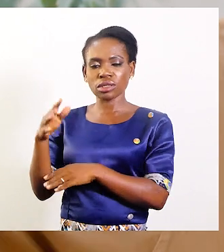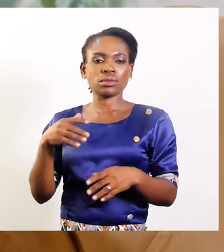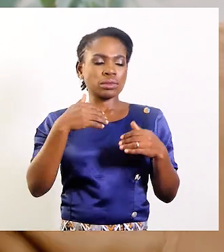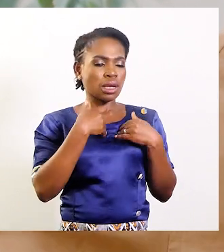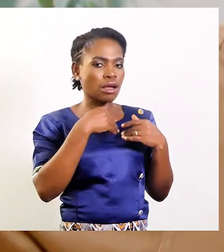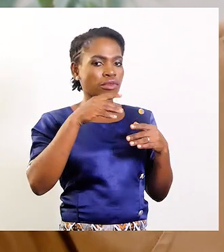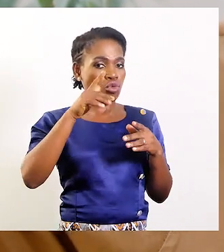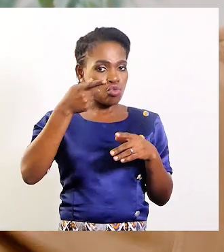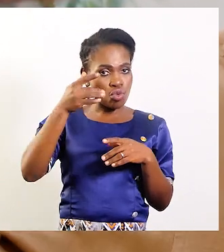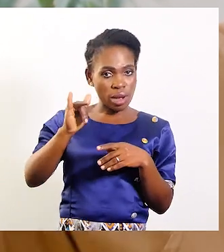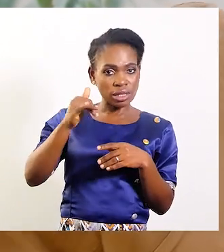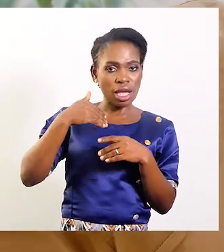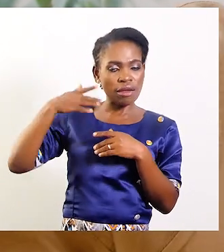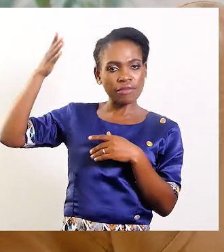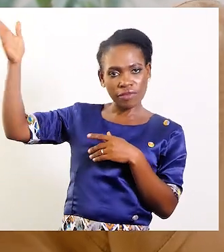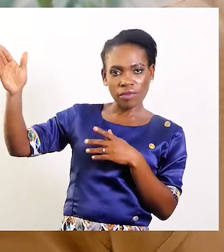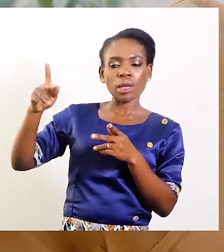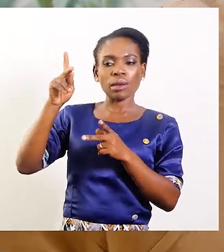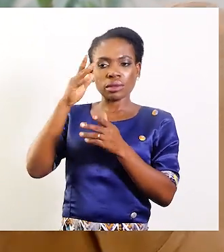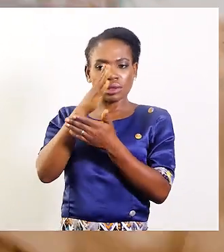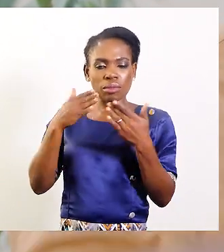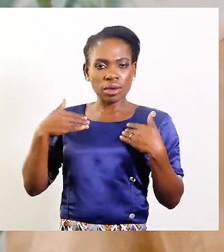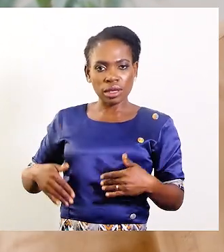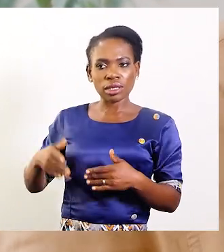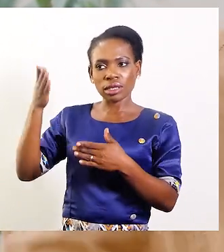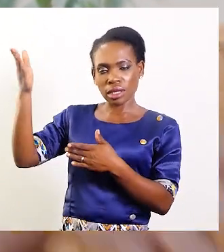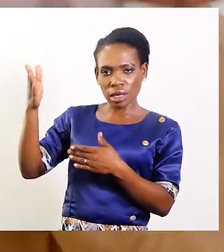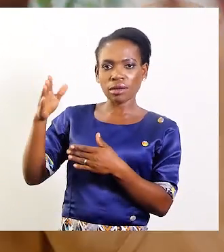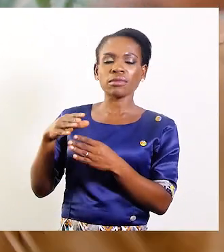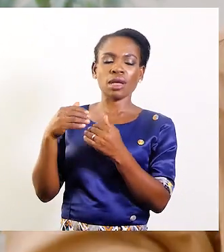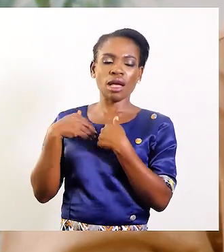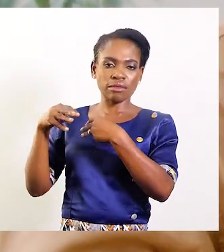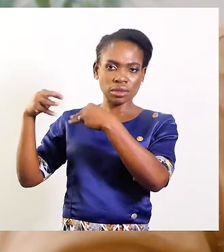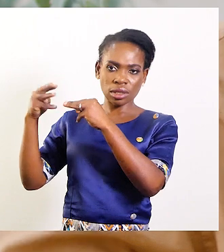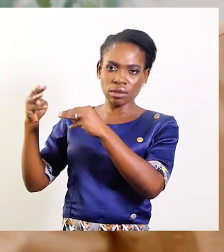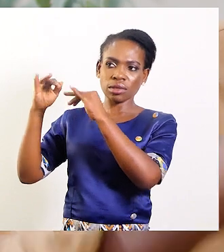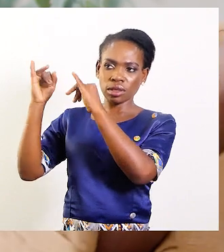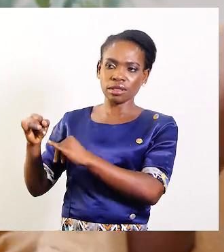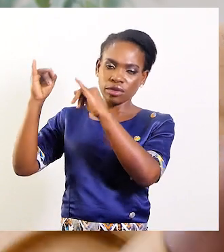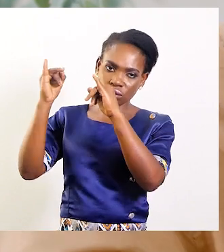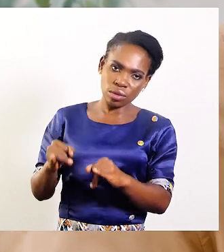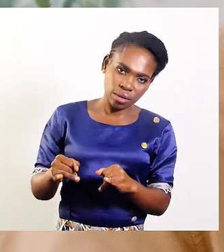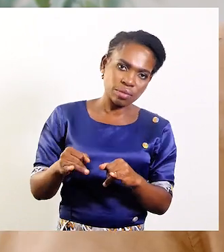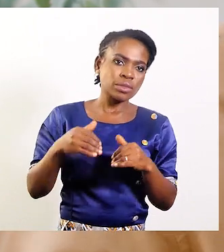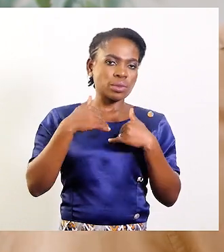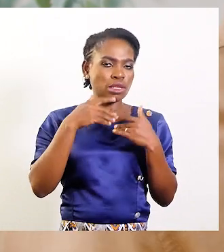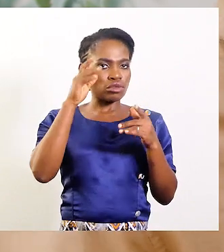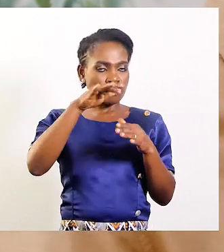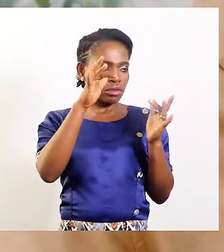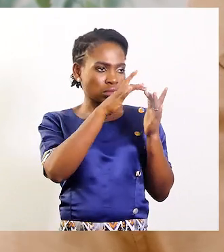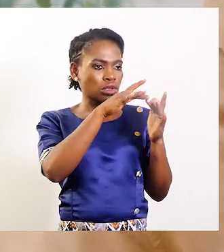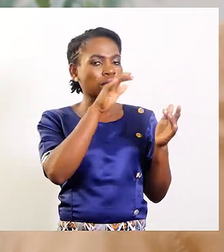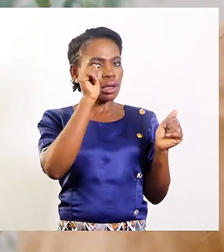Kumasi, we have a retail outlet here on campus on the Mango Road. Okay. So we do individuals. We even do delivery. In Accra,